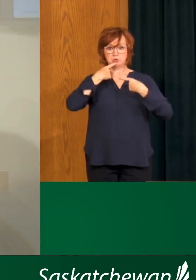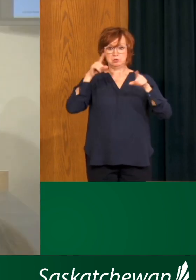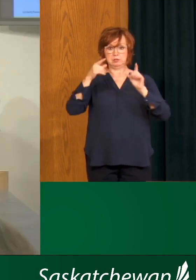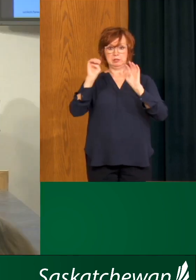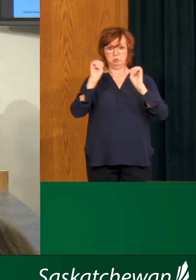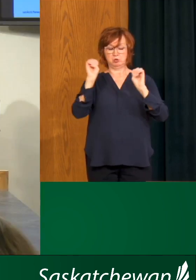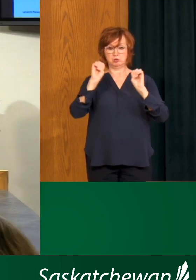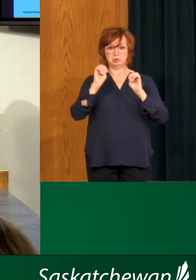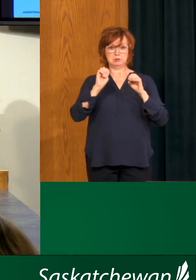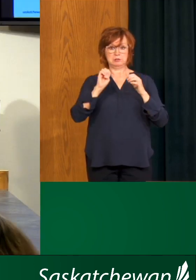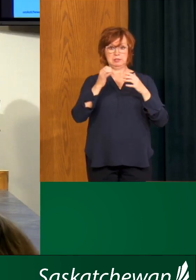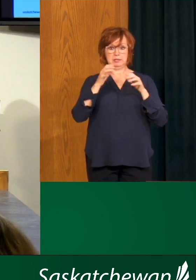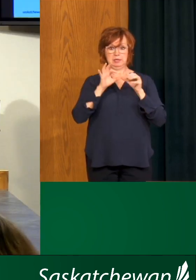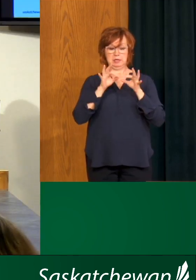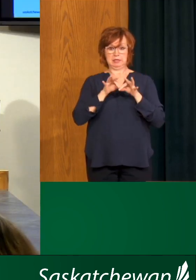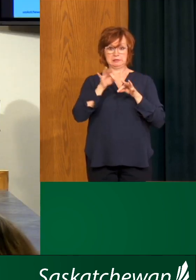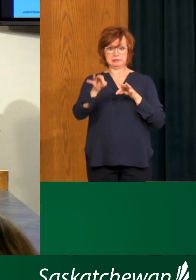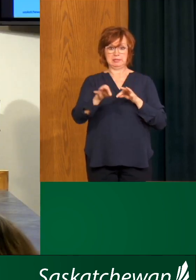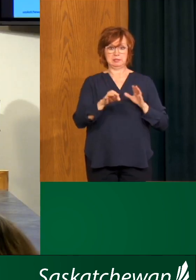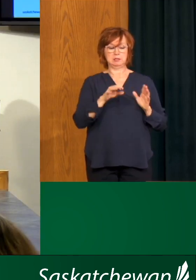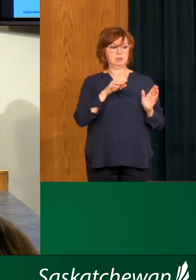Yes.